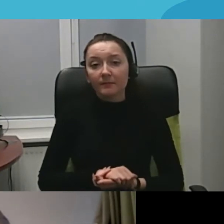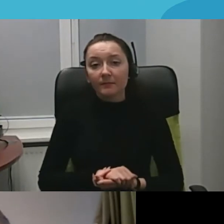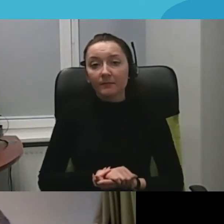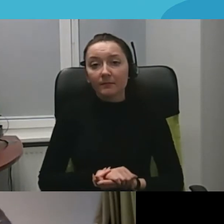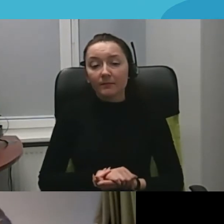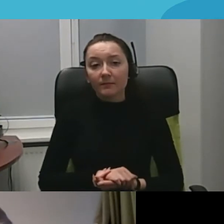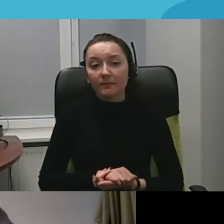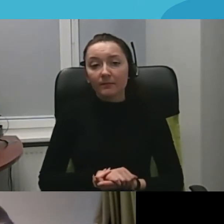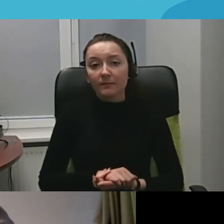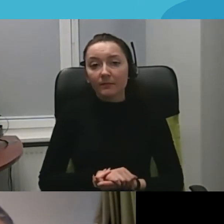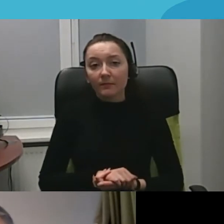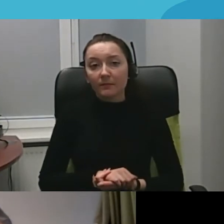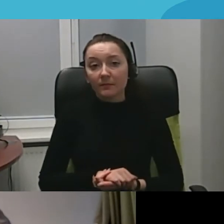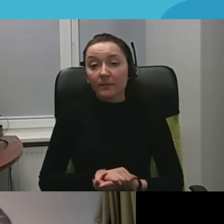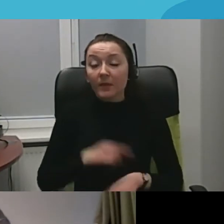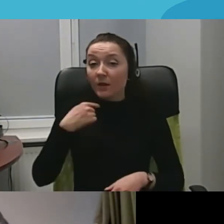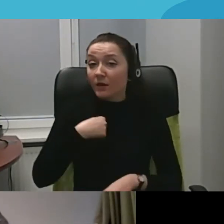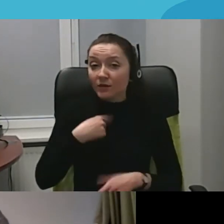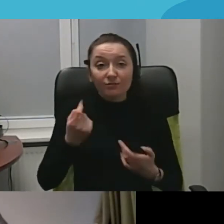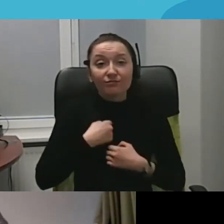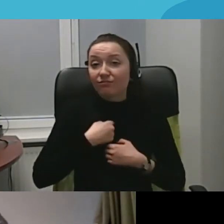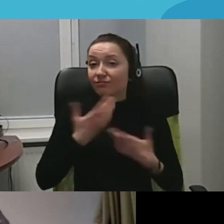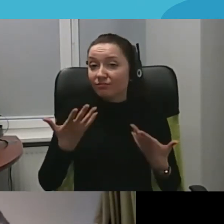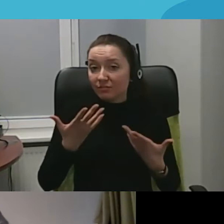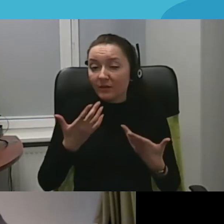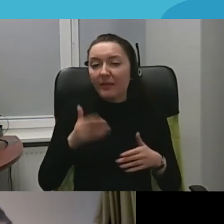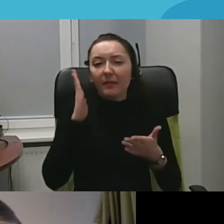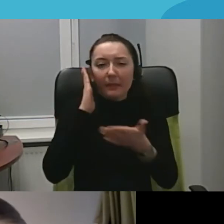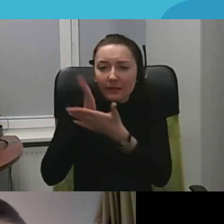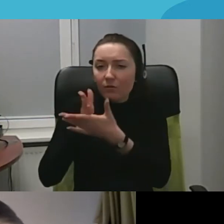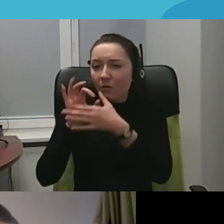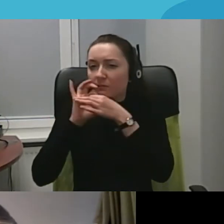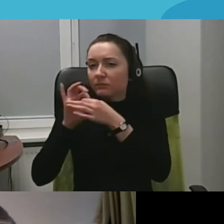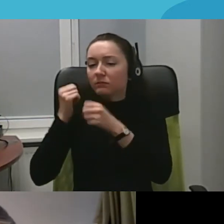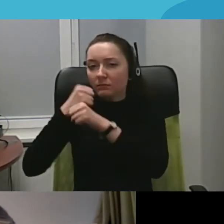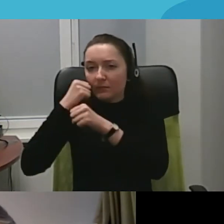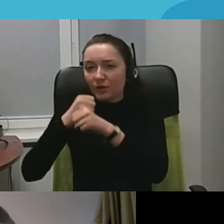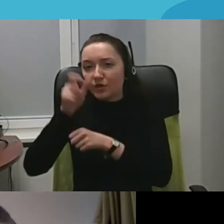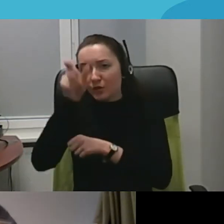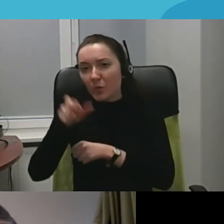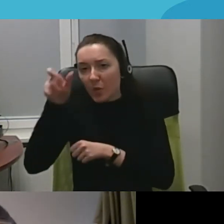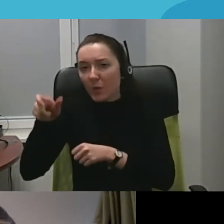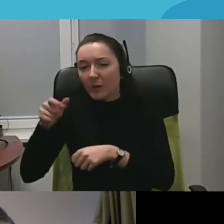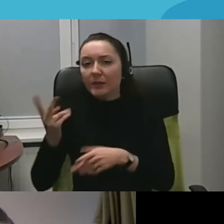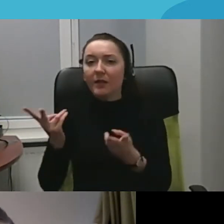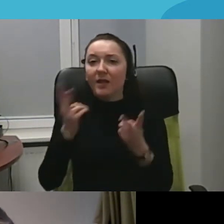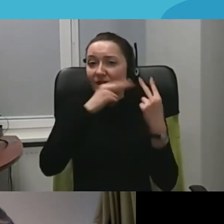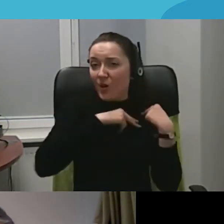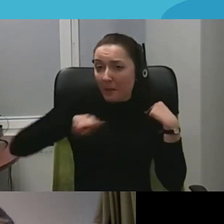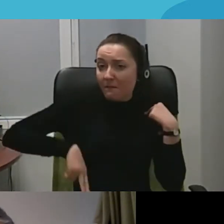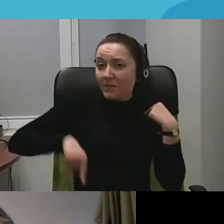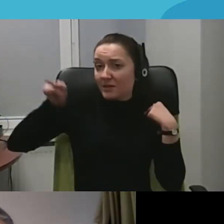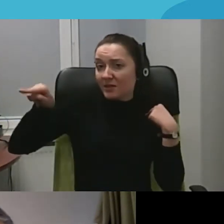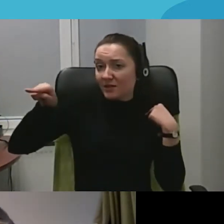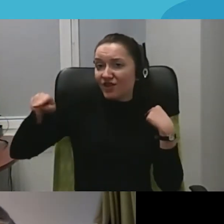to communicate directly with him because he's recognized by the authorities, I'm not. And following up on these verifications, one